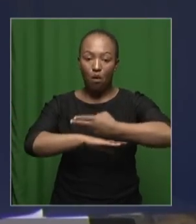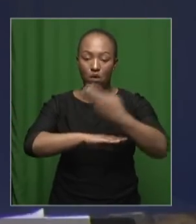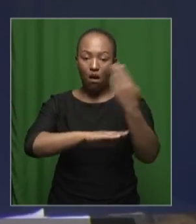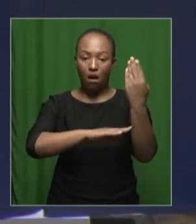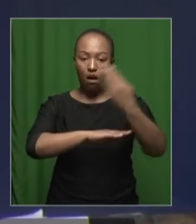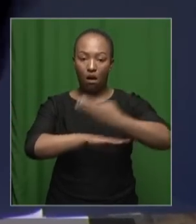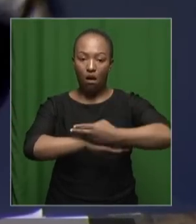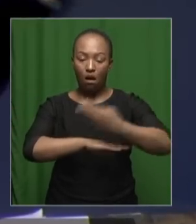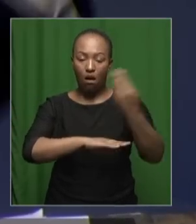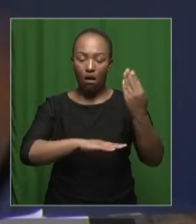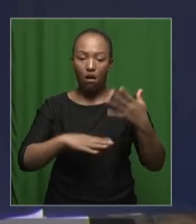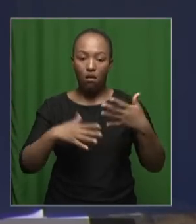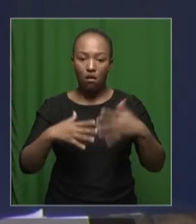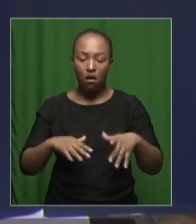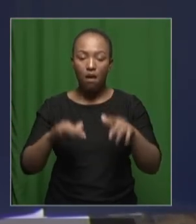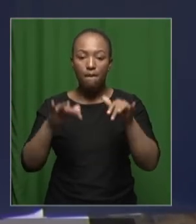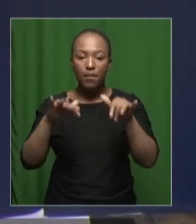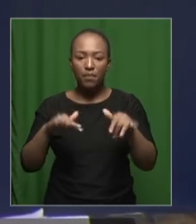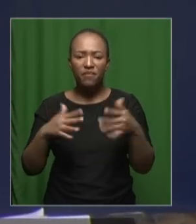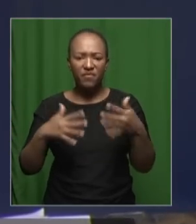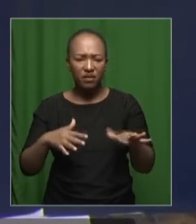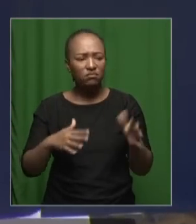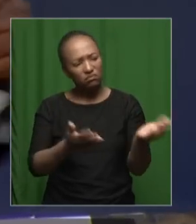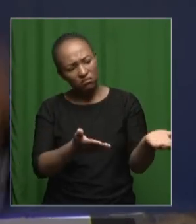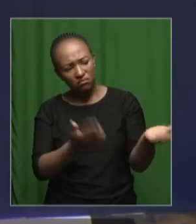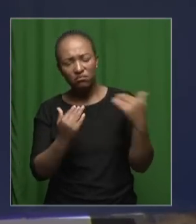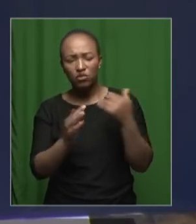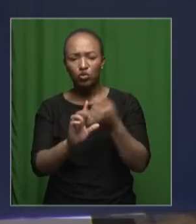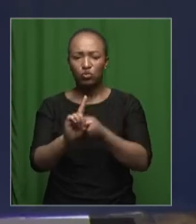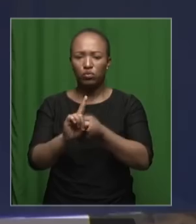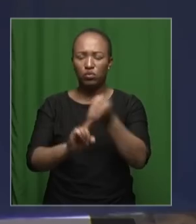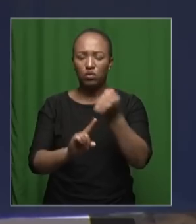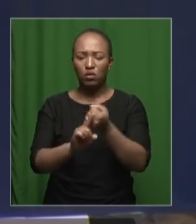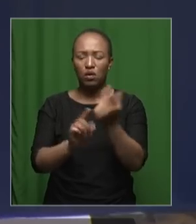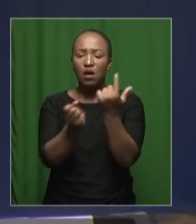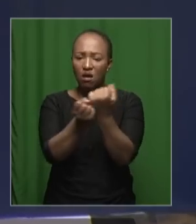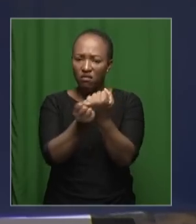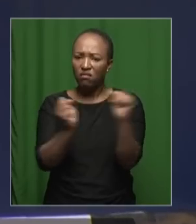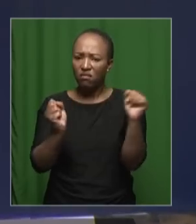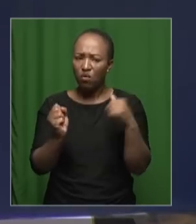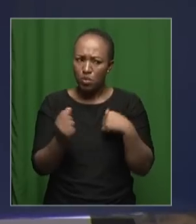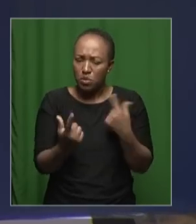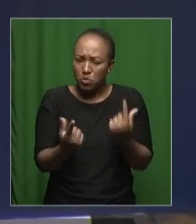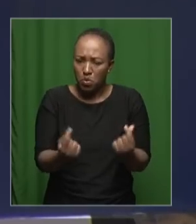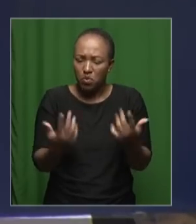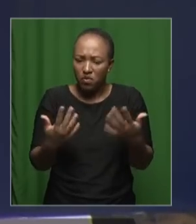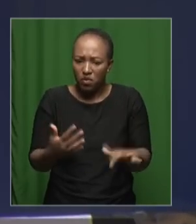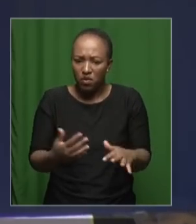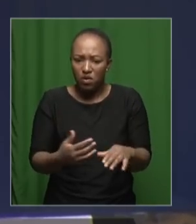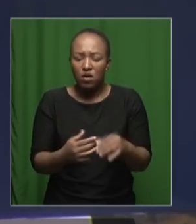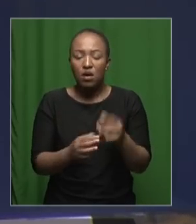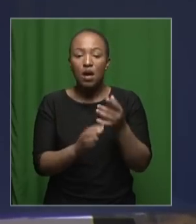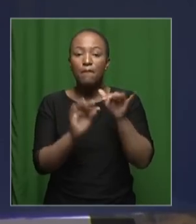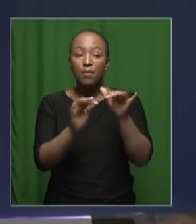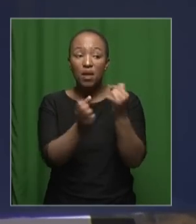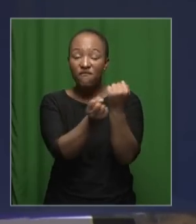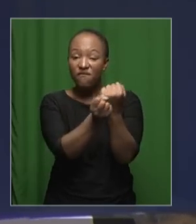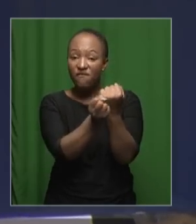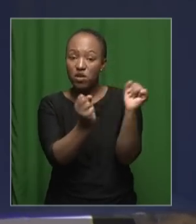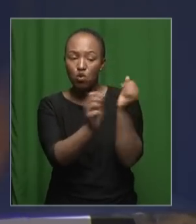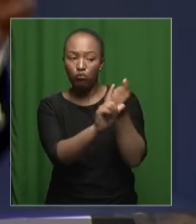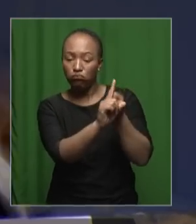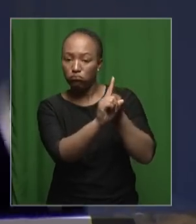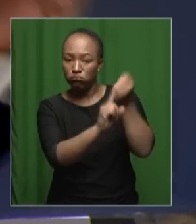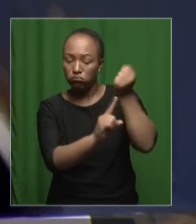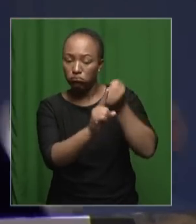were able to take people out to fight for freedom. Some of us did so, yes. Freedom fighters were going out of